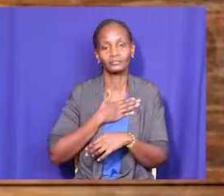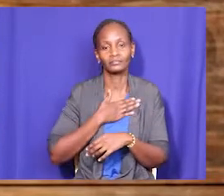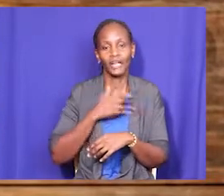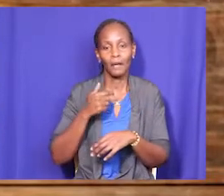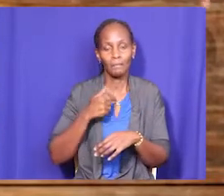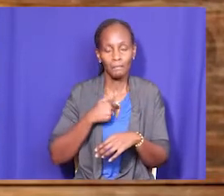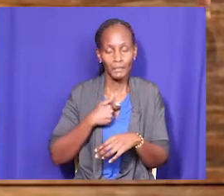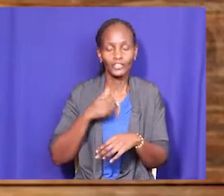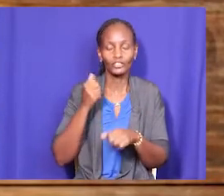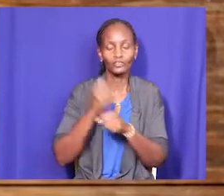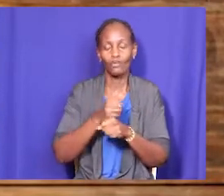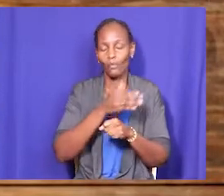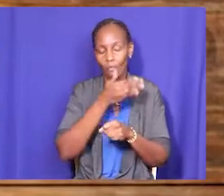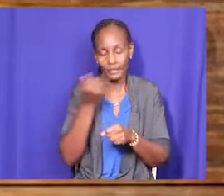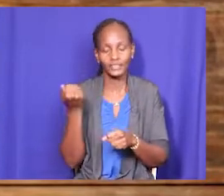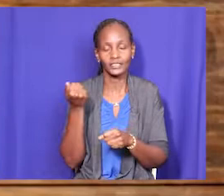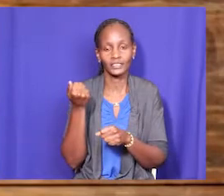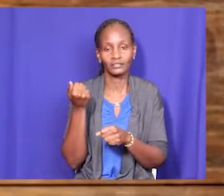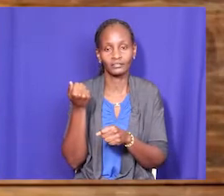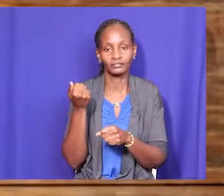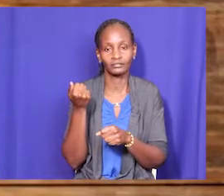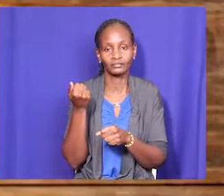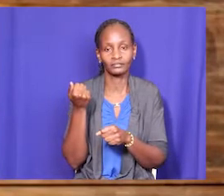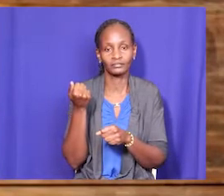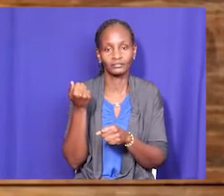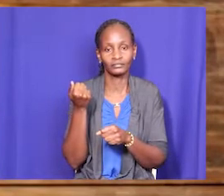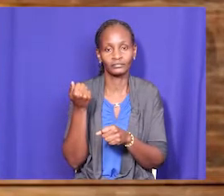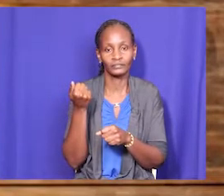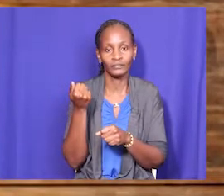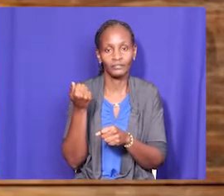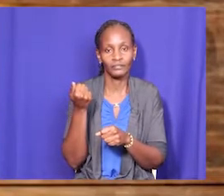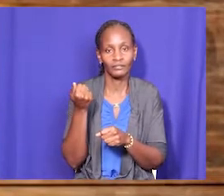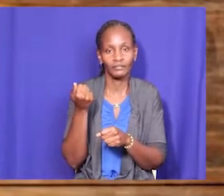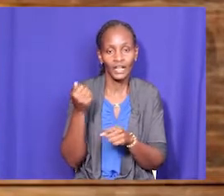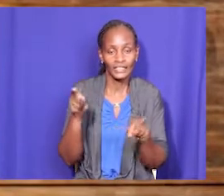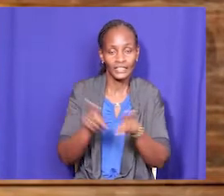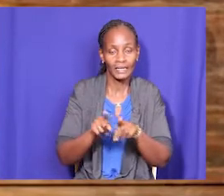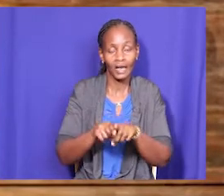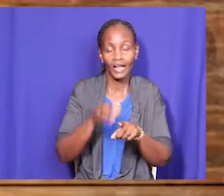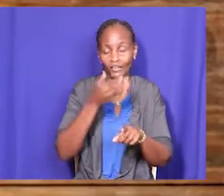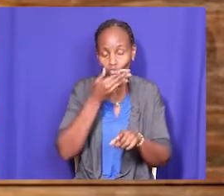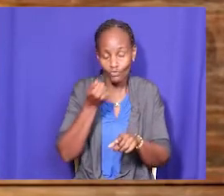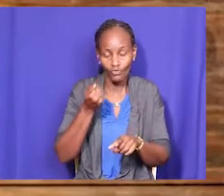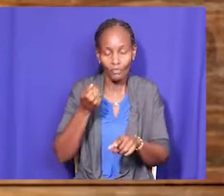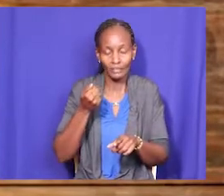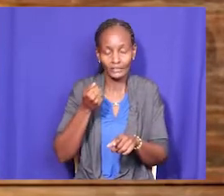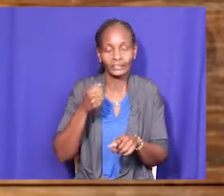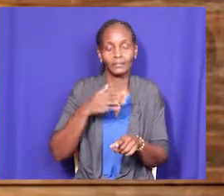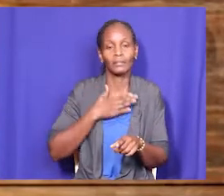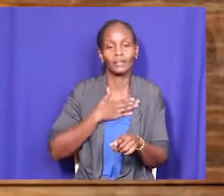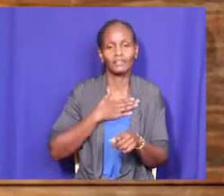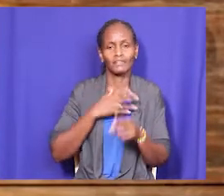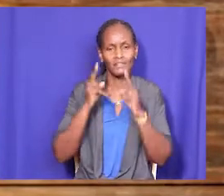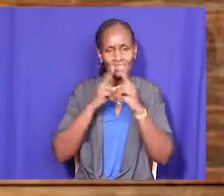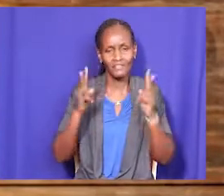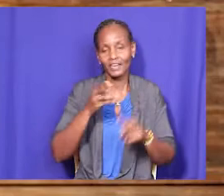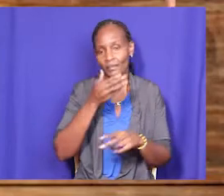I'll do my best for you. Won't you do your best for me? I'll do my best, my very